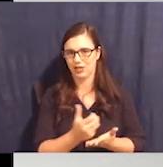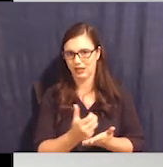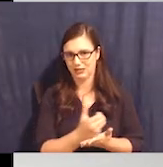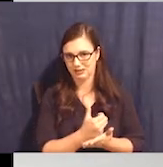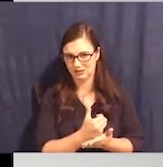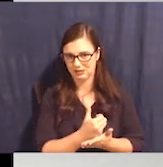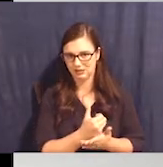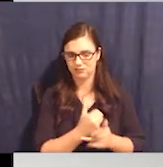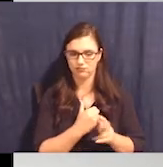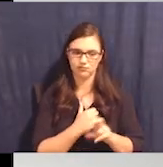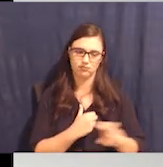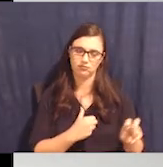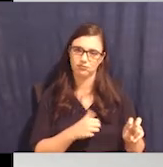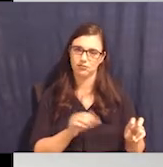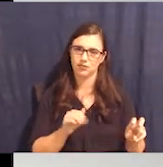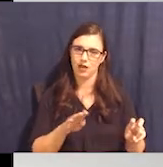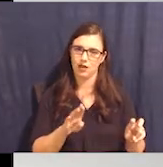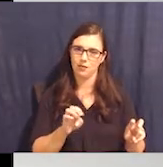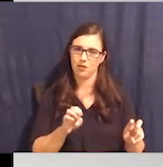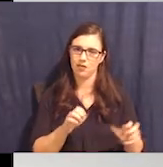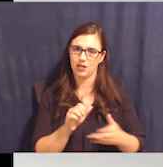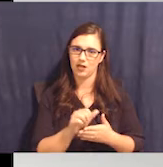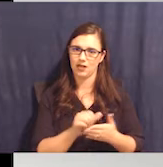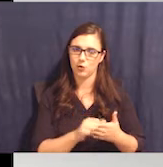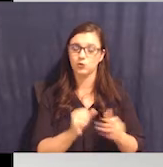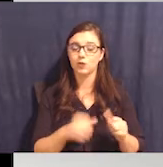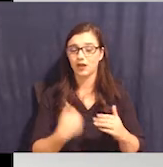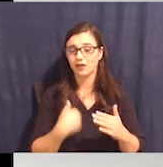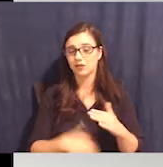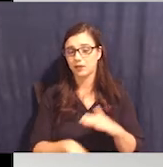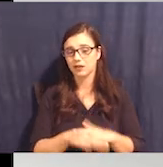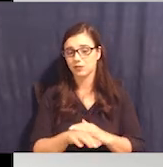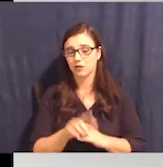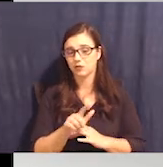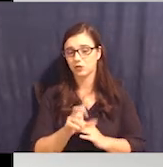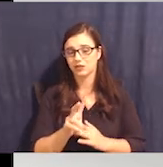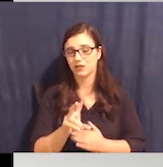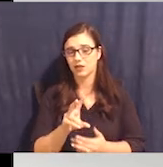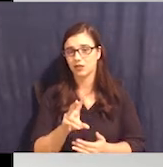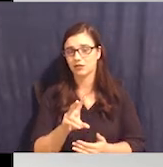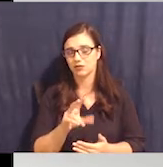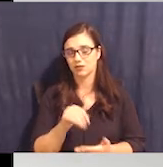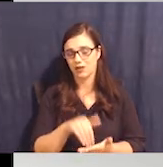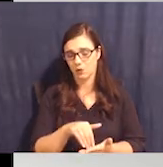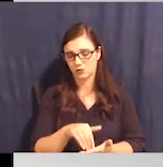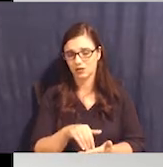their earnings into the ABLE account. So there could be a maximum of